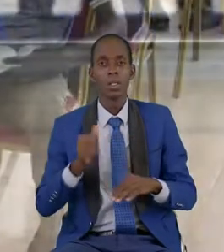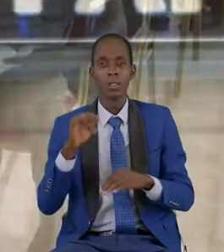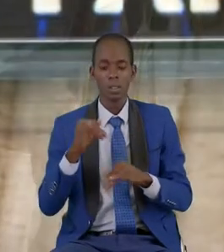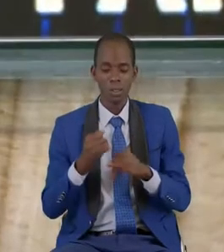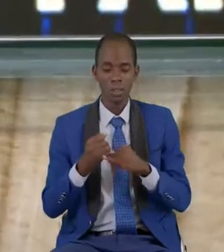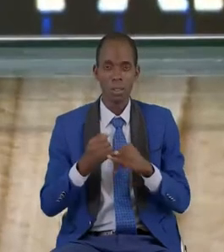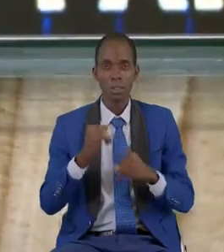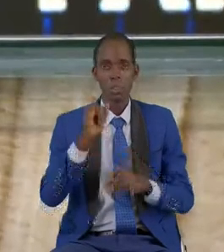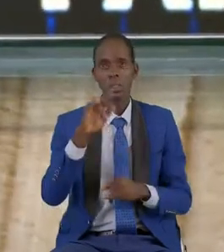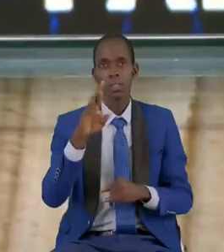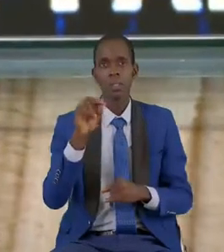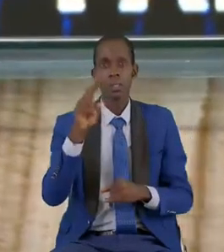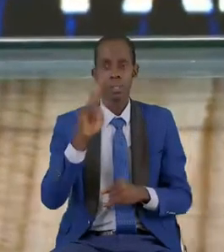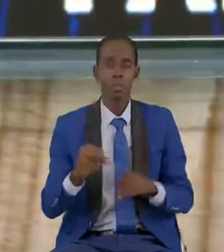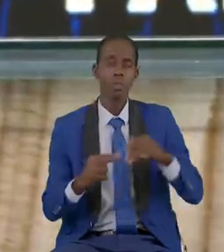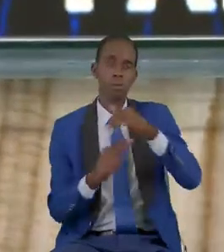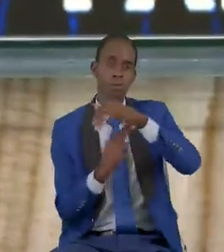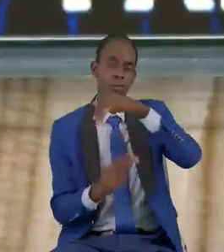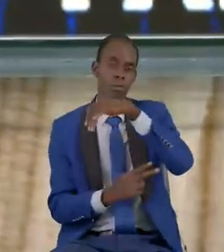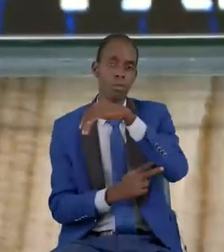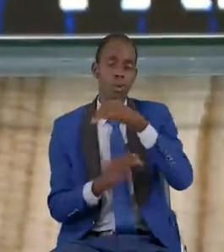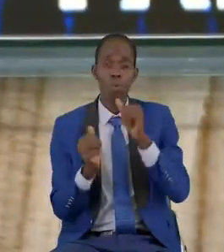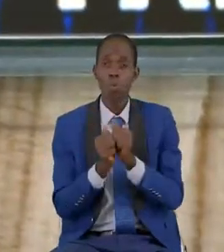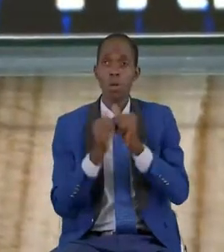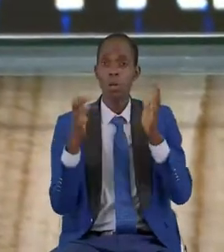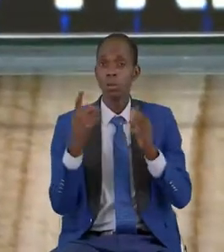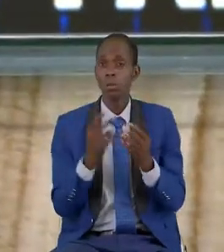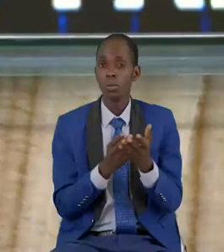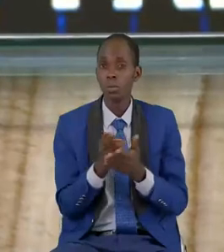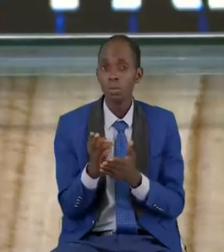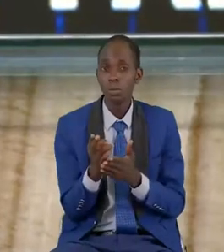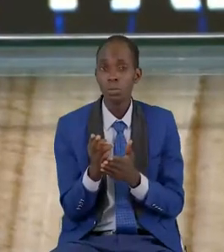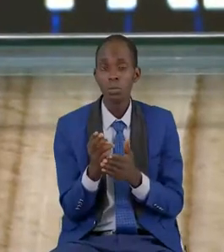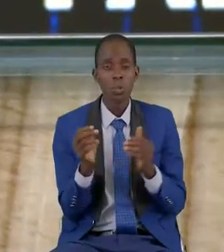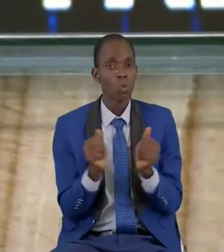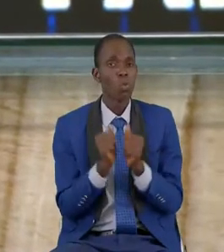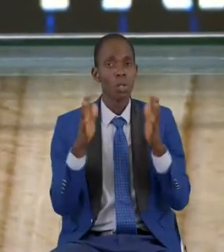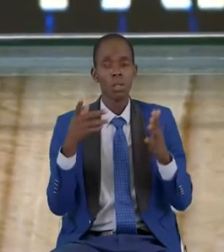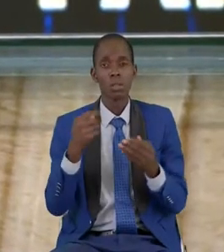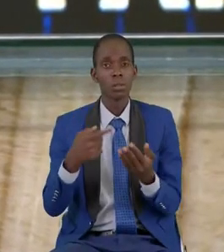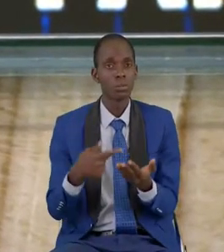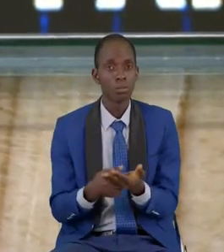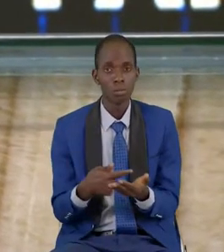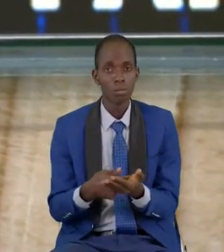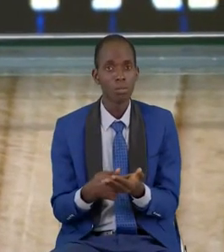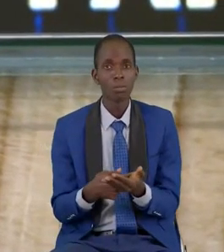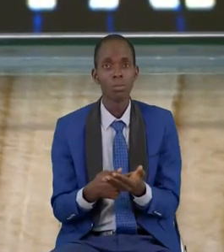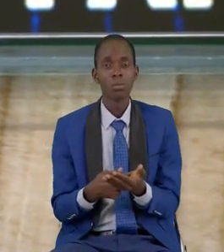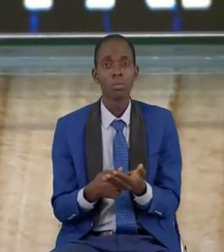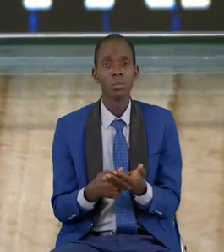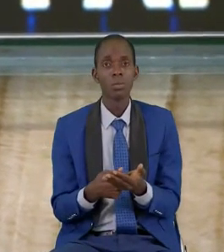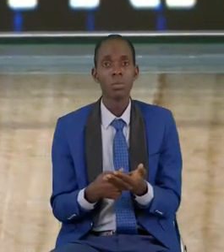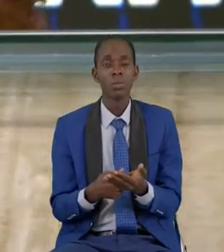pillar. Without the truth, without the gospel, Jeremiah could not be a